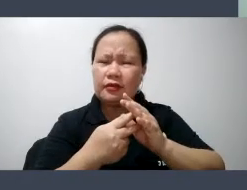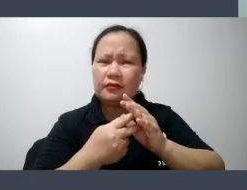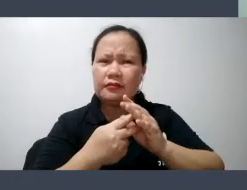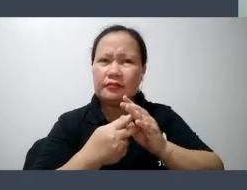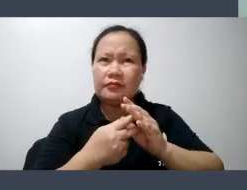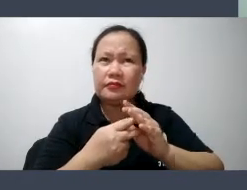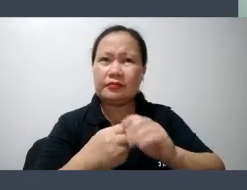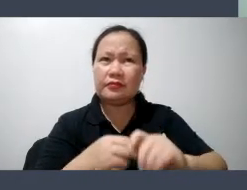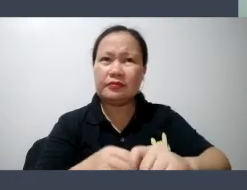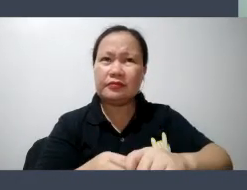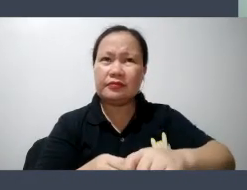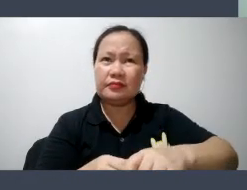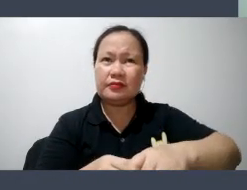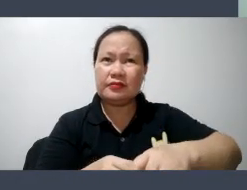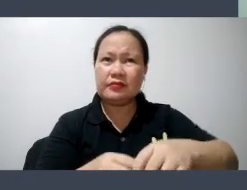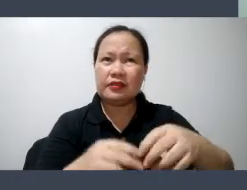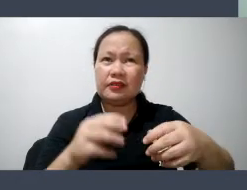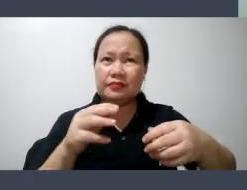It's